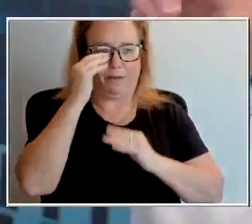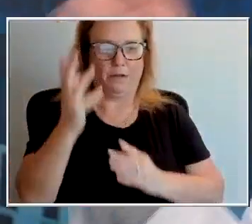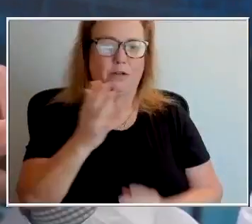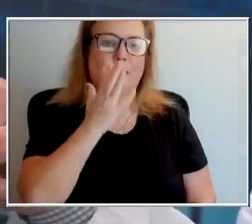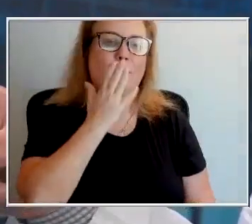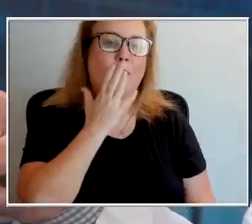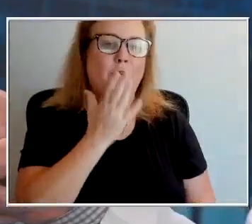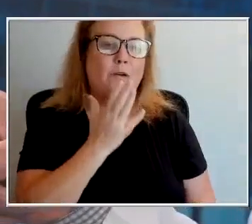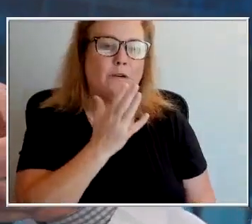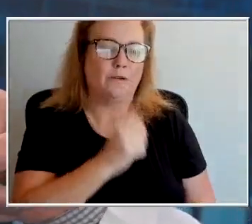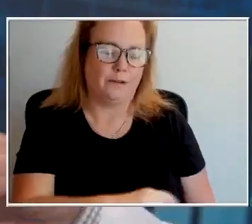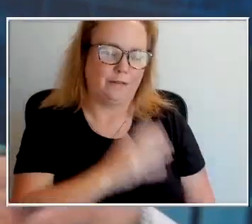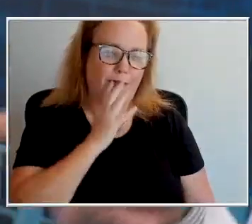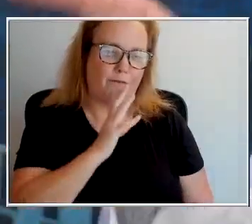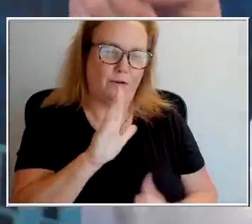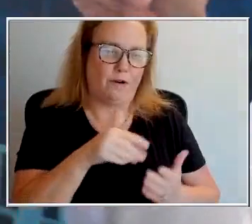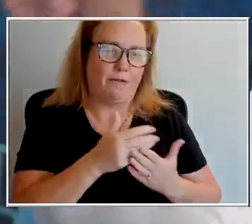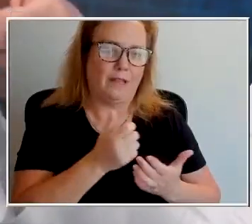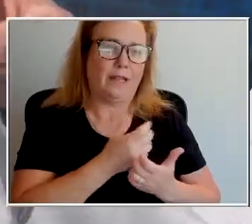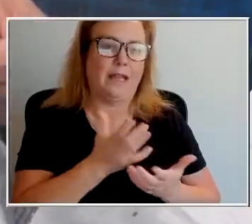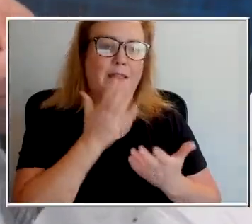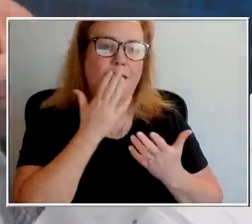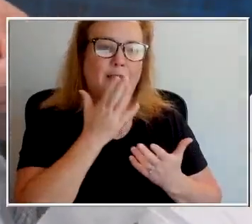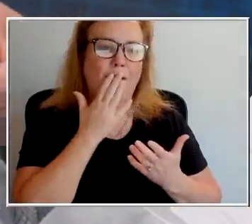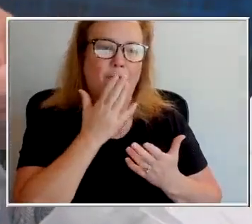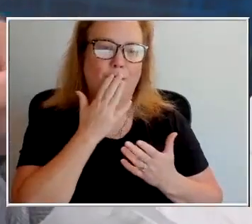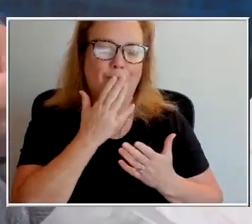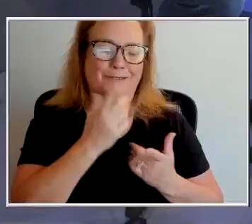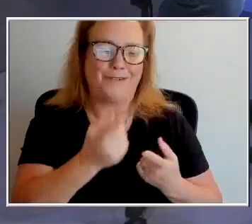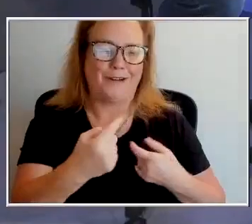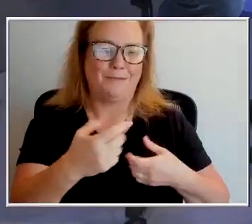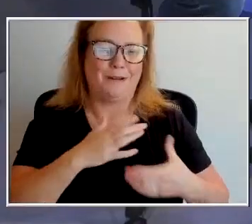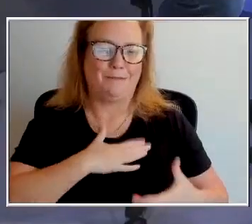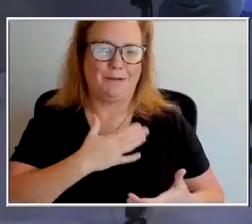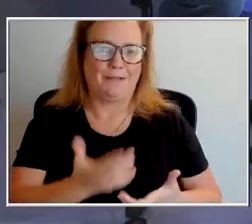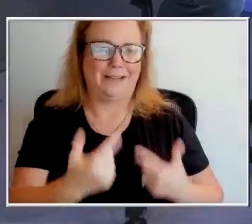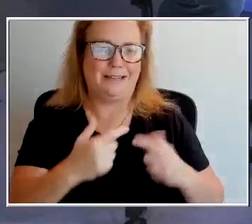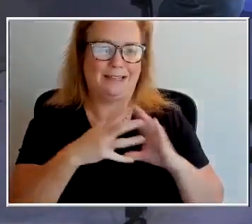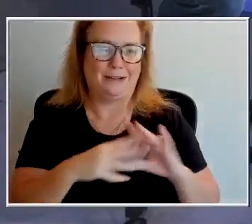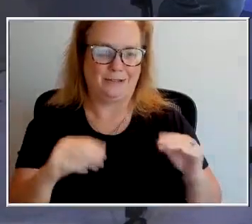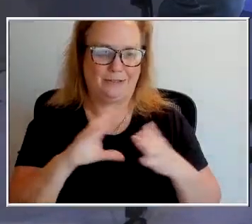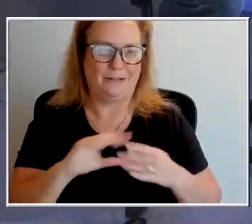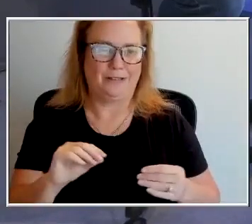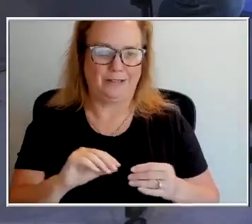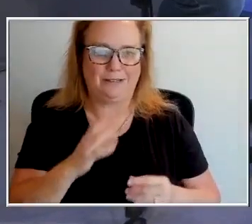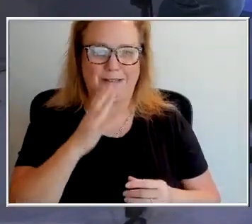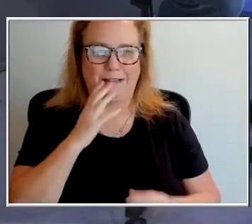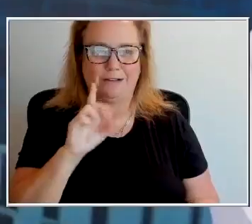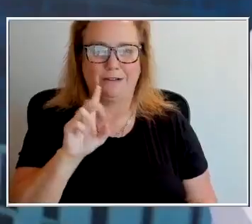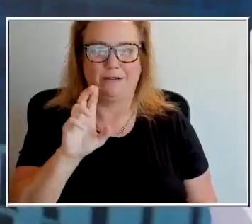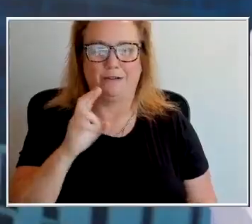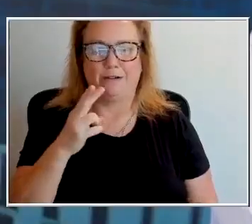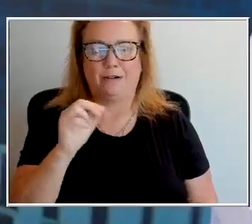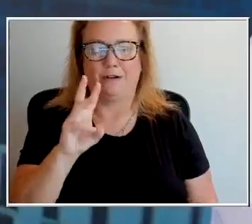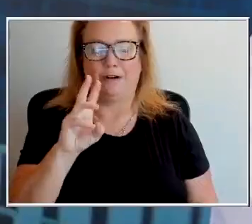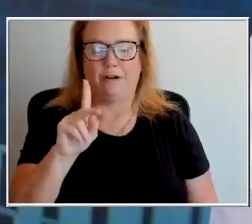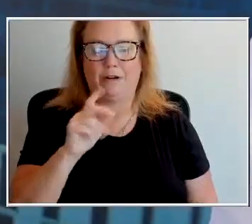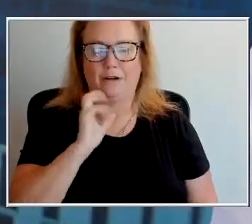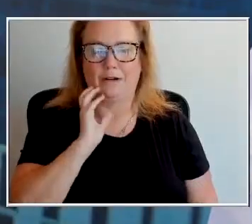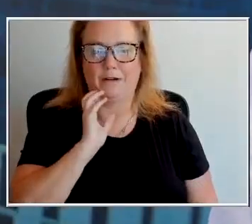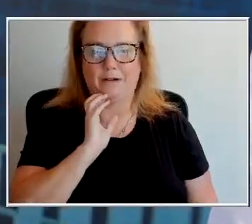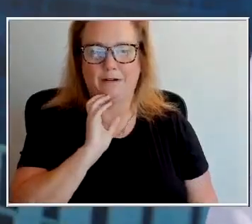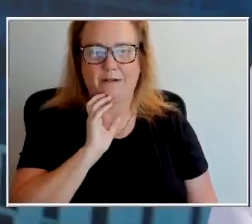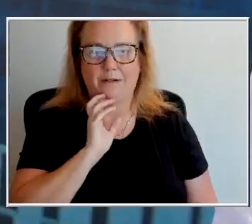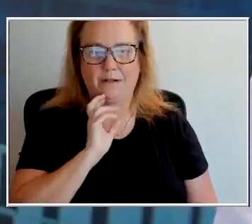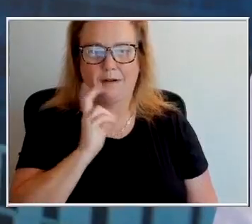on. Thanks for all the great things you do. Good hands. Thanks for being willing to come up and tell your story. Thanks to Doc Hawk for sticking with me for all these years. Hey guys, we'll